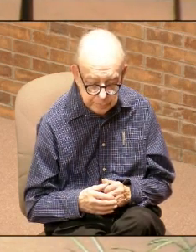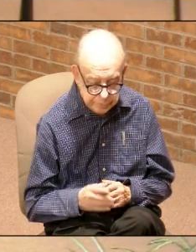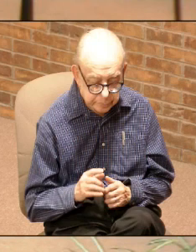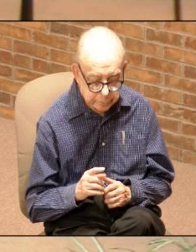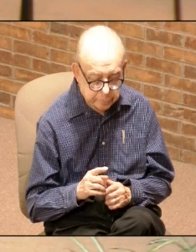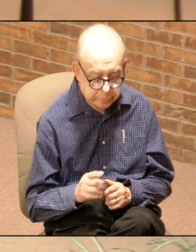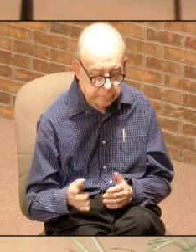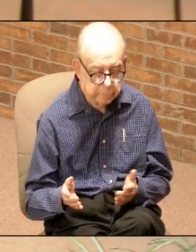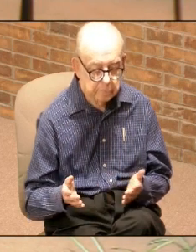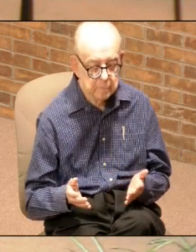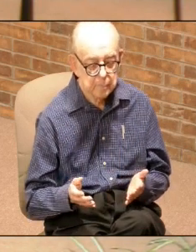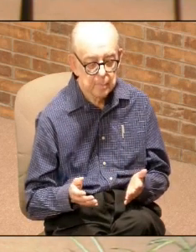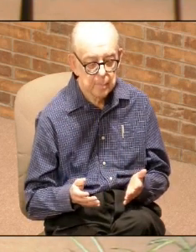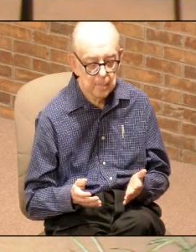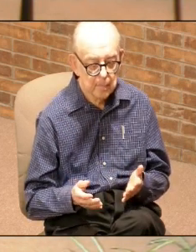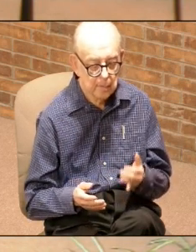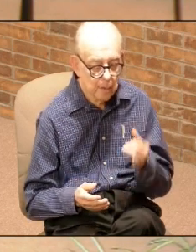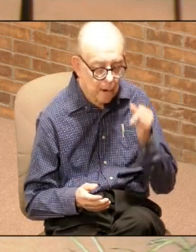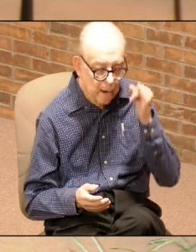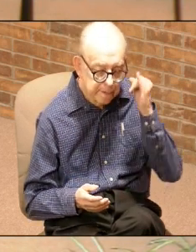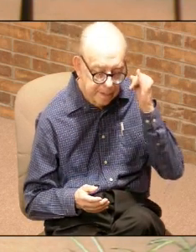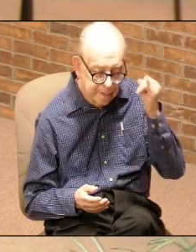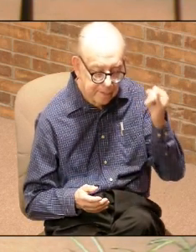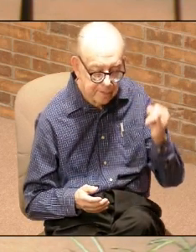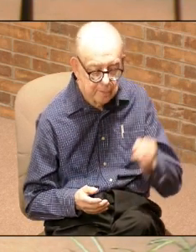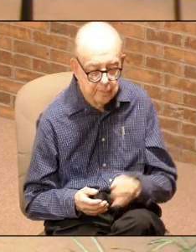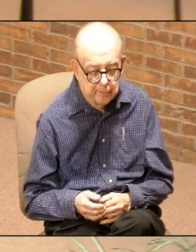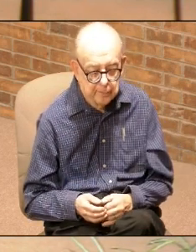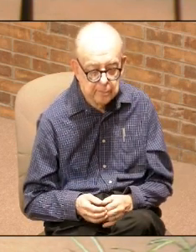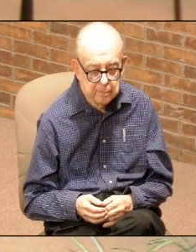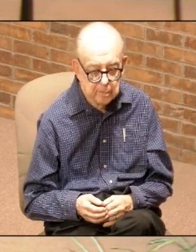There are ideas